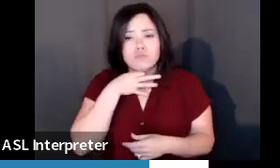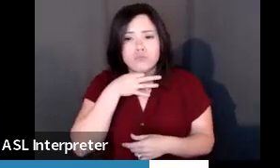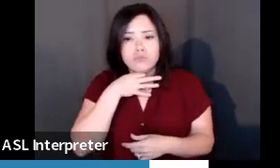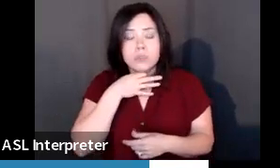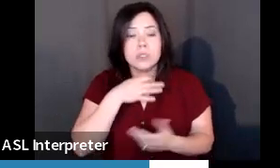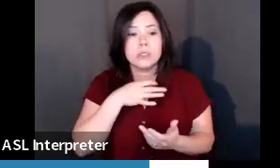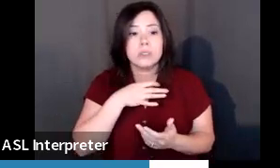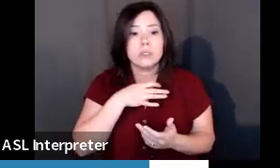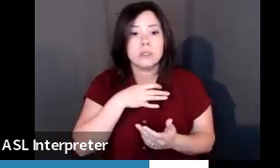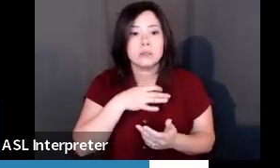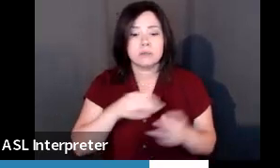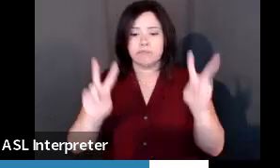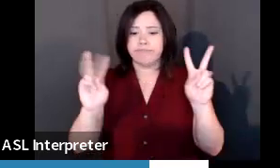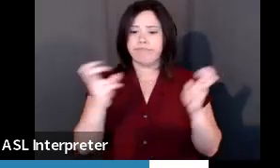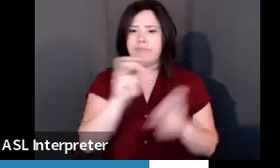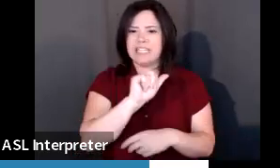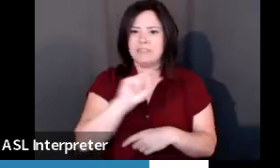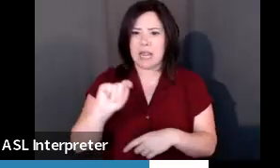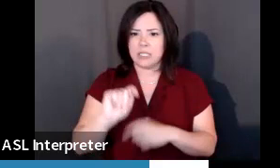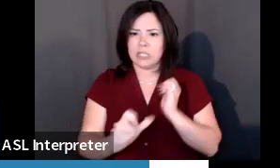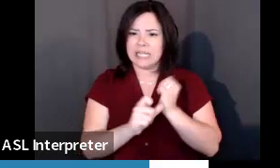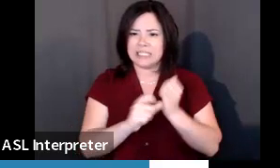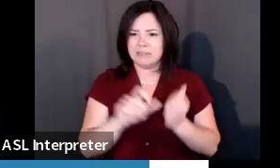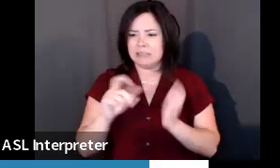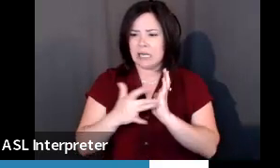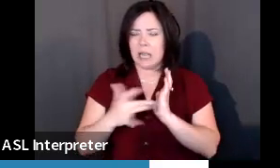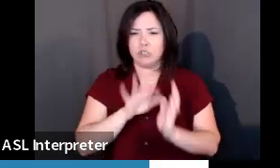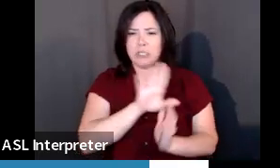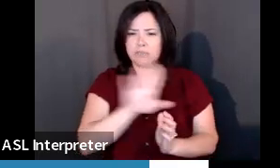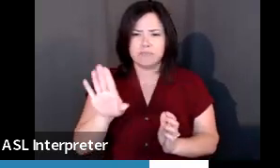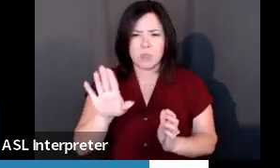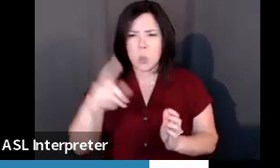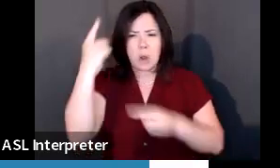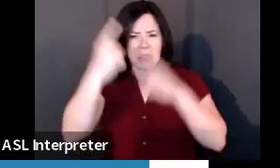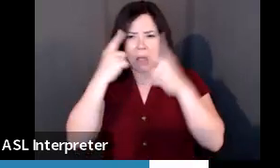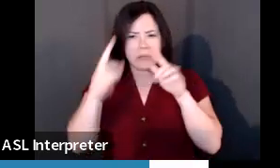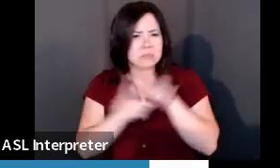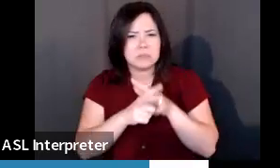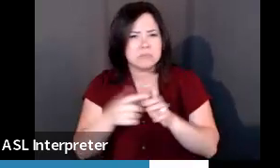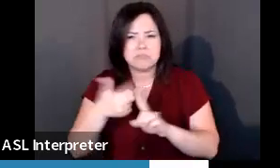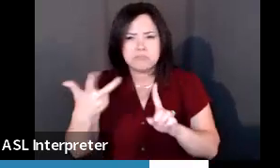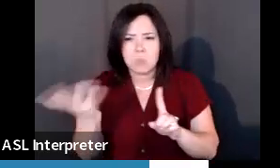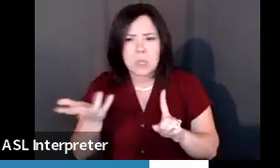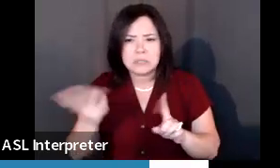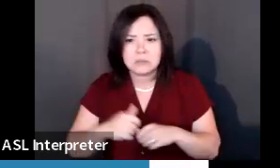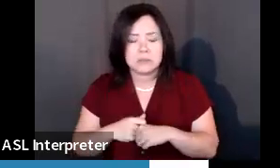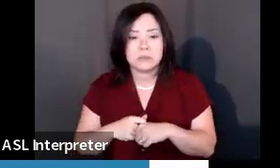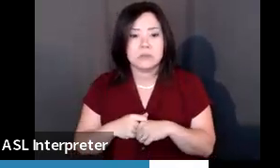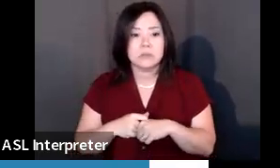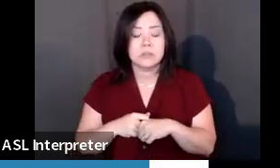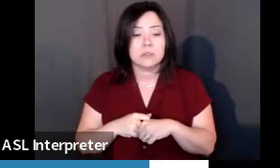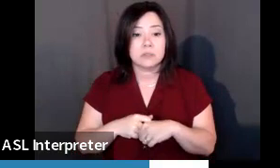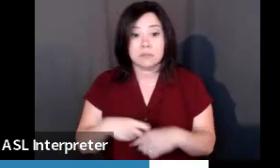they hear assistive technology or AT. And then if folks